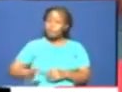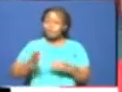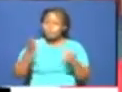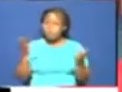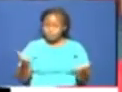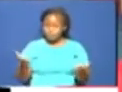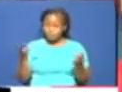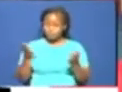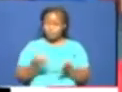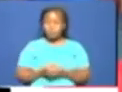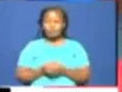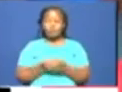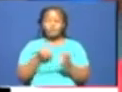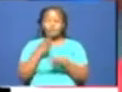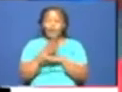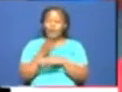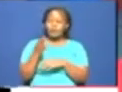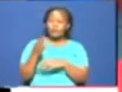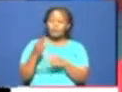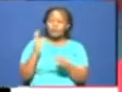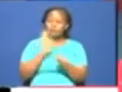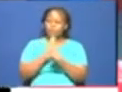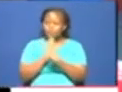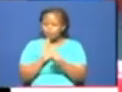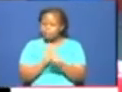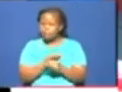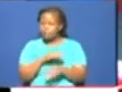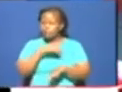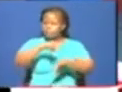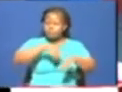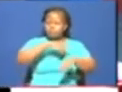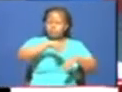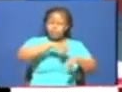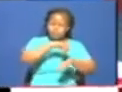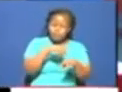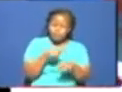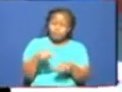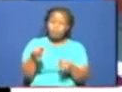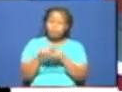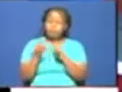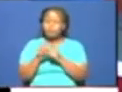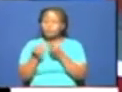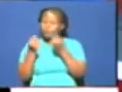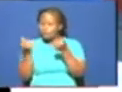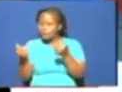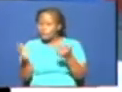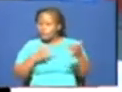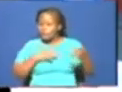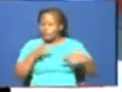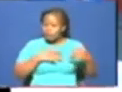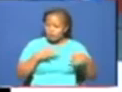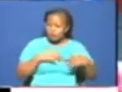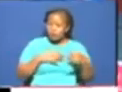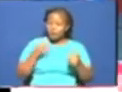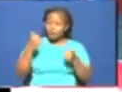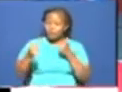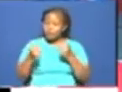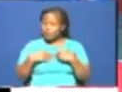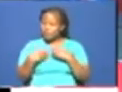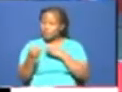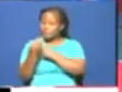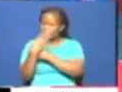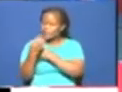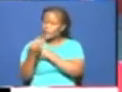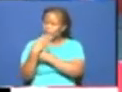following the listening hours, and to address the concerns that have emerged, we came